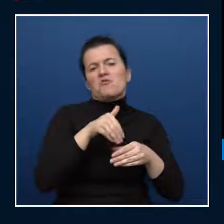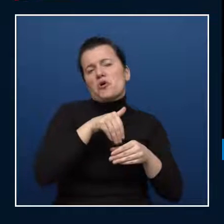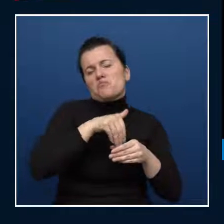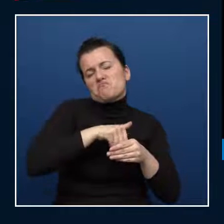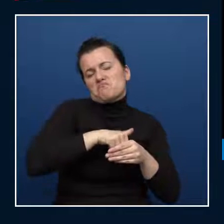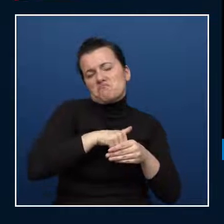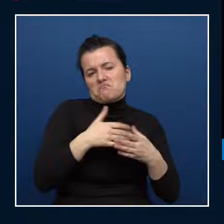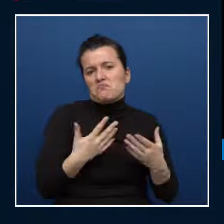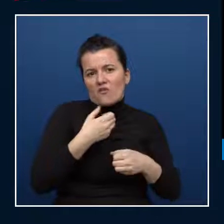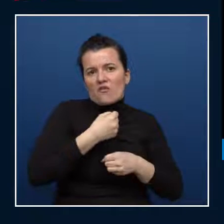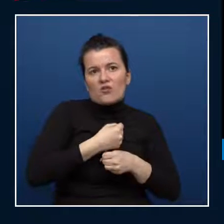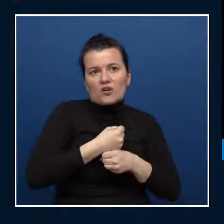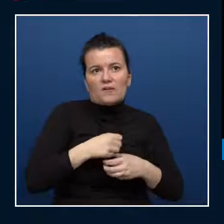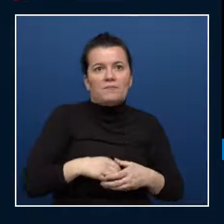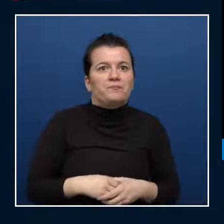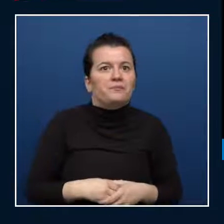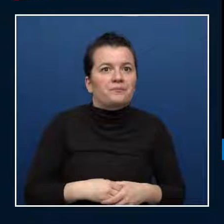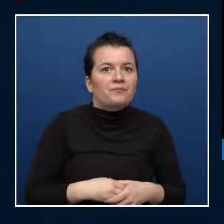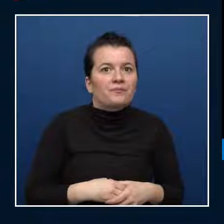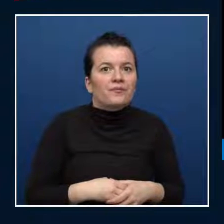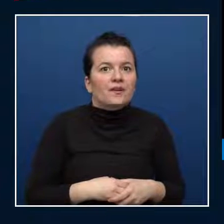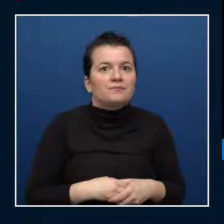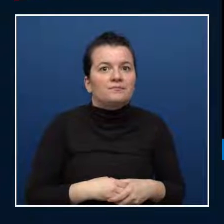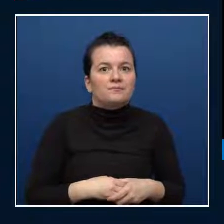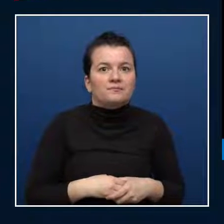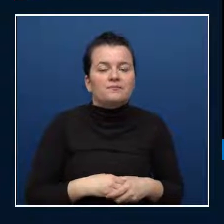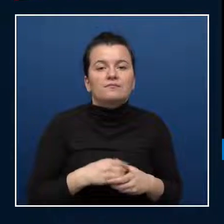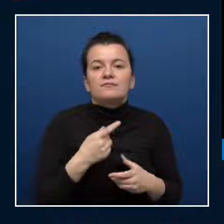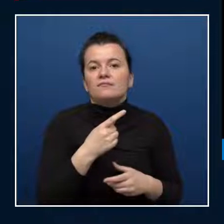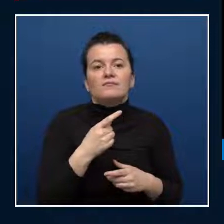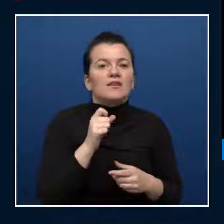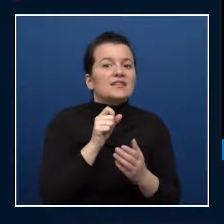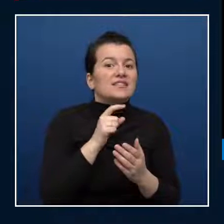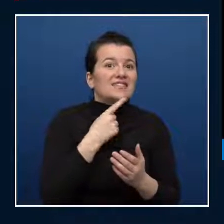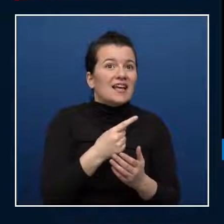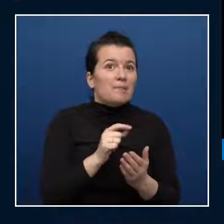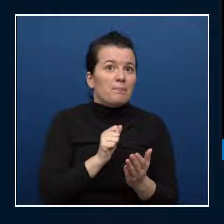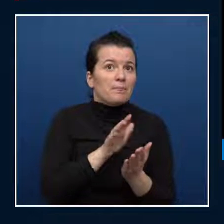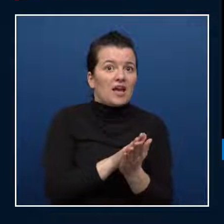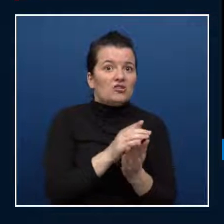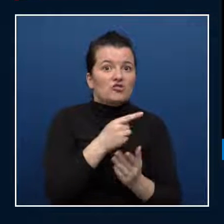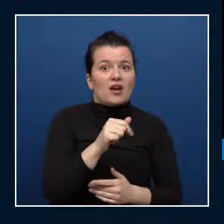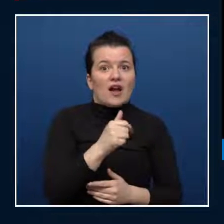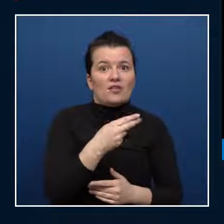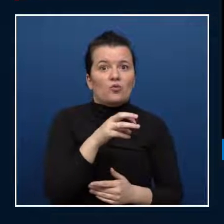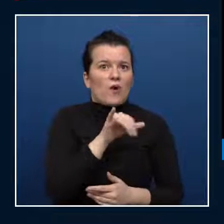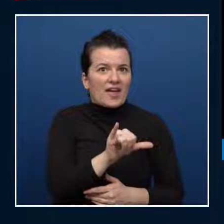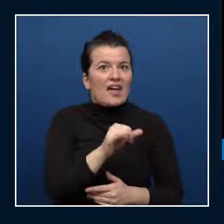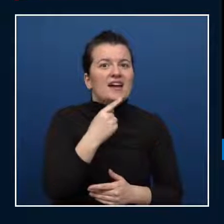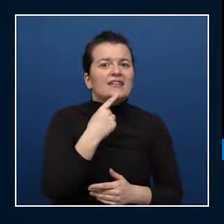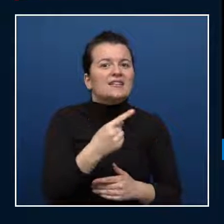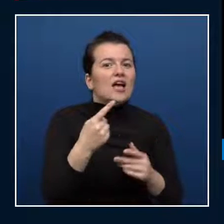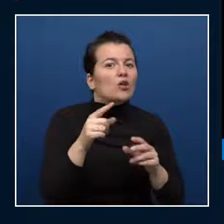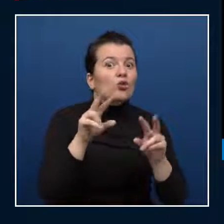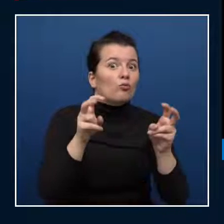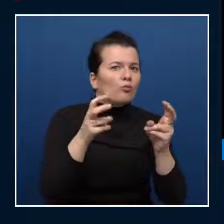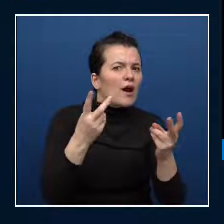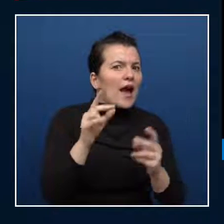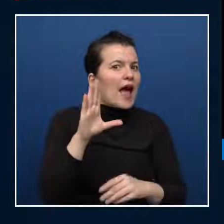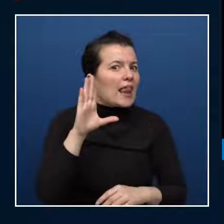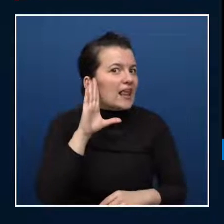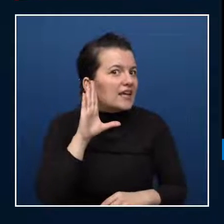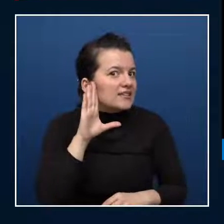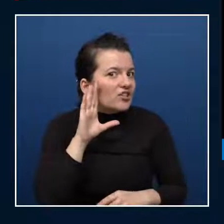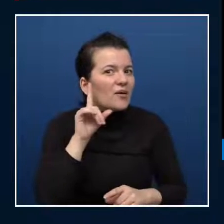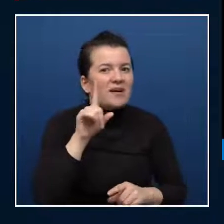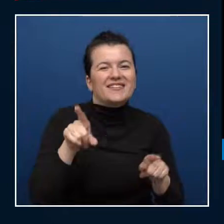the health probe something different when we talk about the application gateway. So it's called a listener, but it does the exact same job as the health probe.